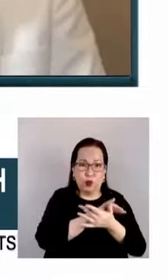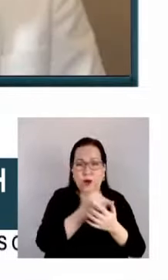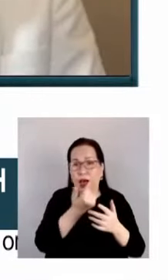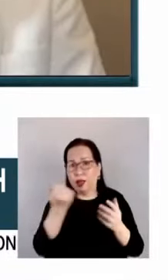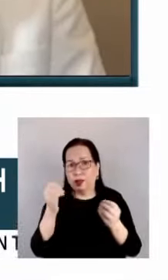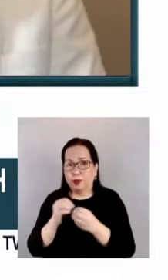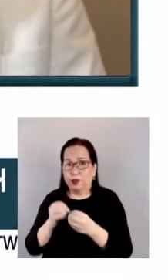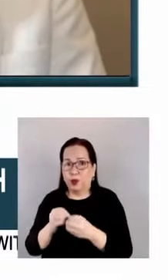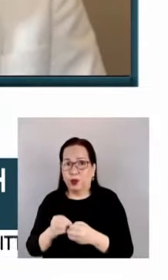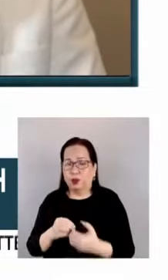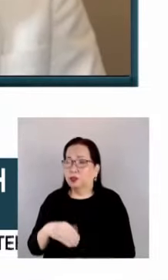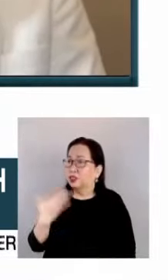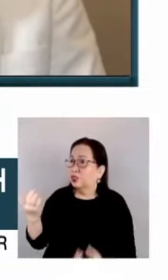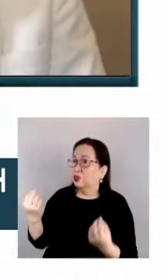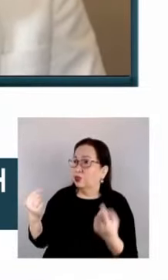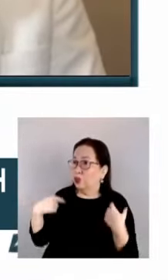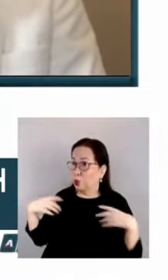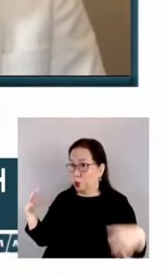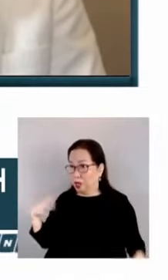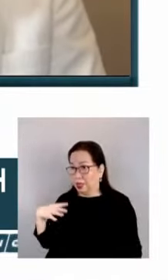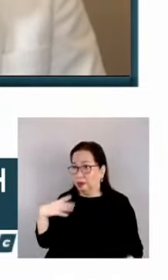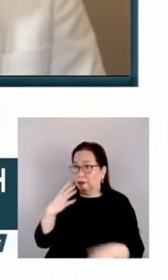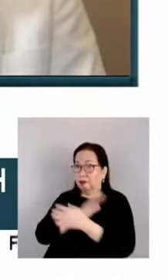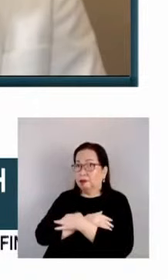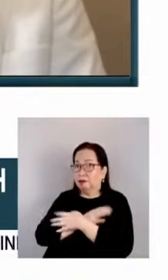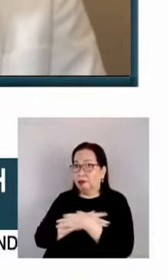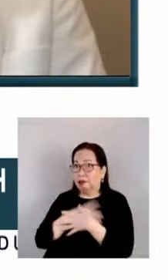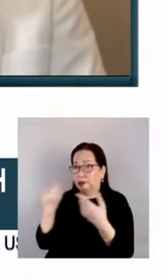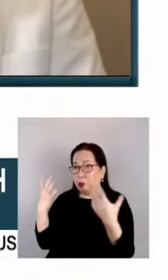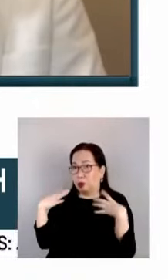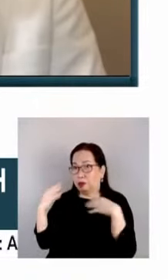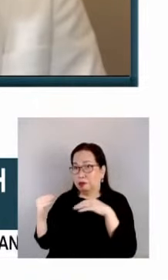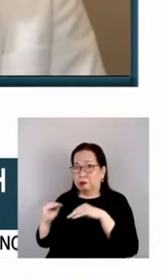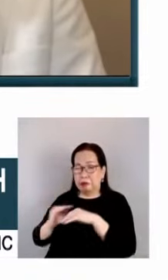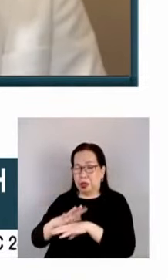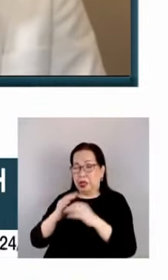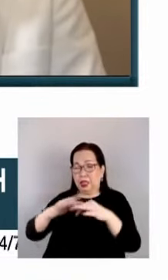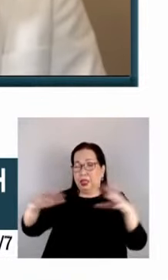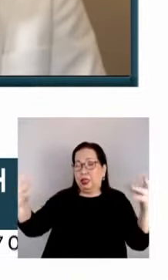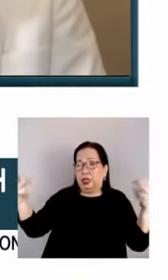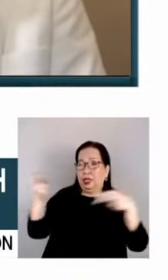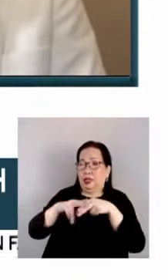sit down and wait for the surge in numbers to happen?